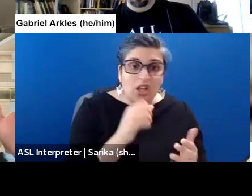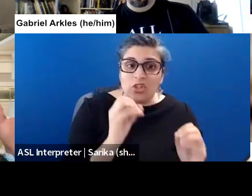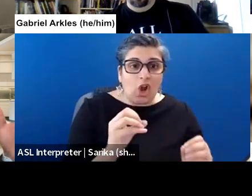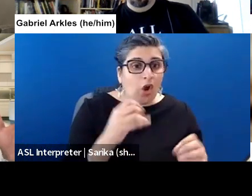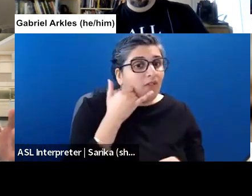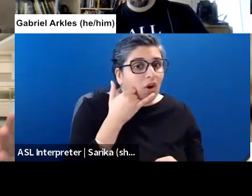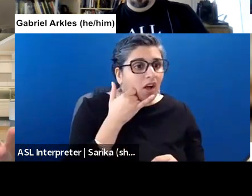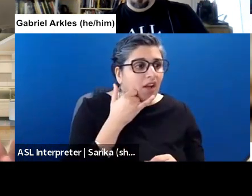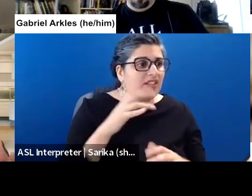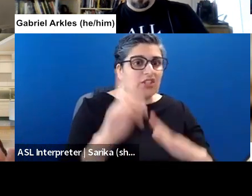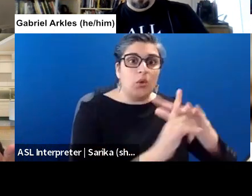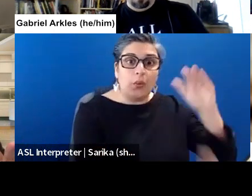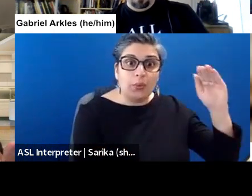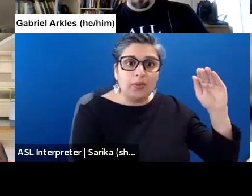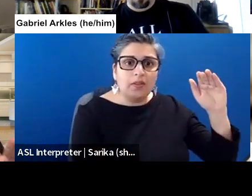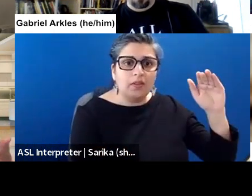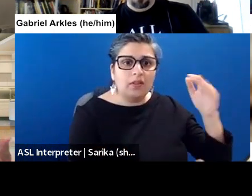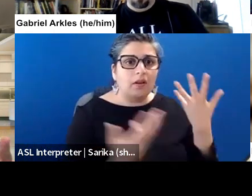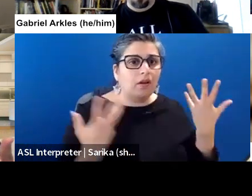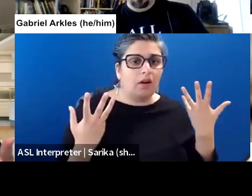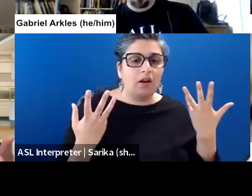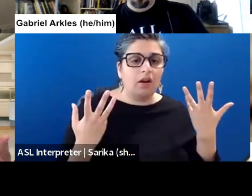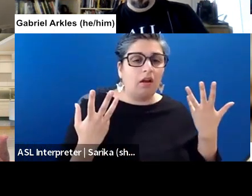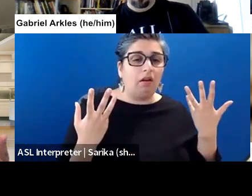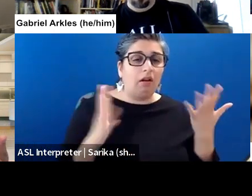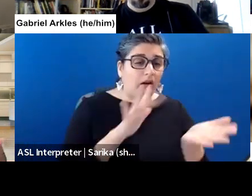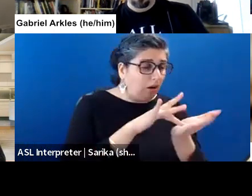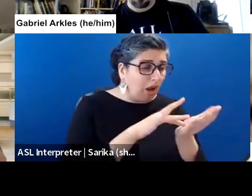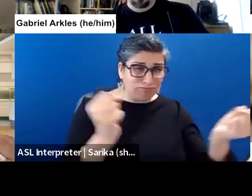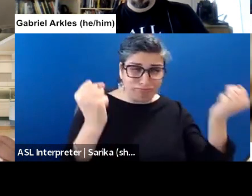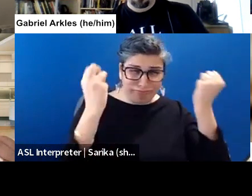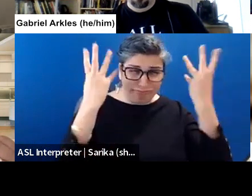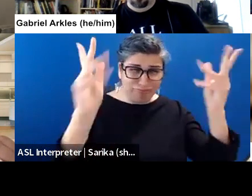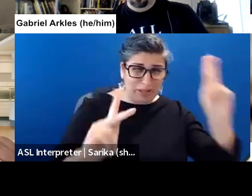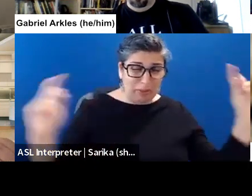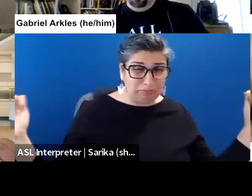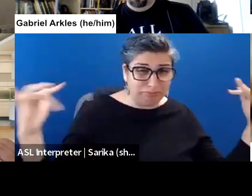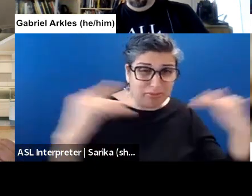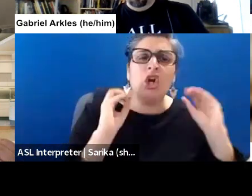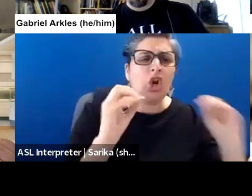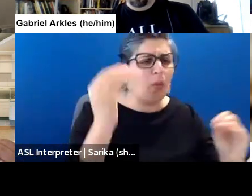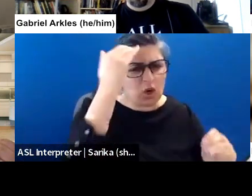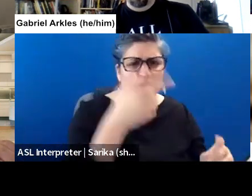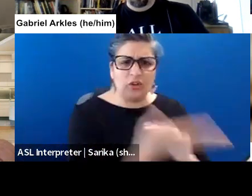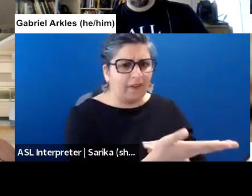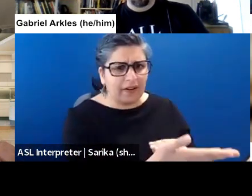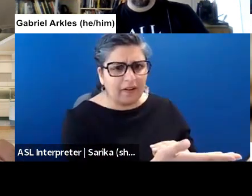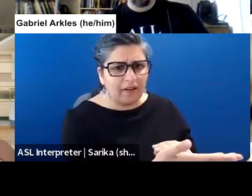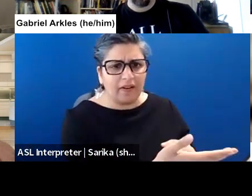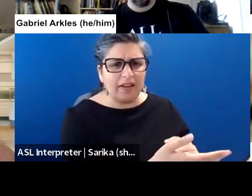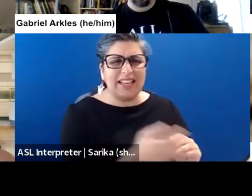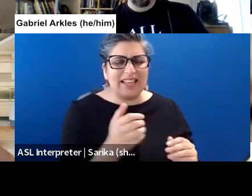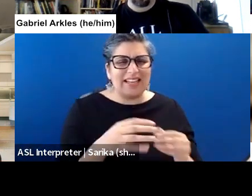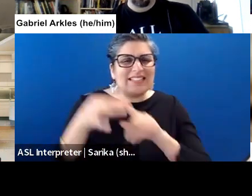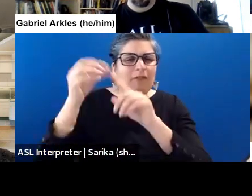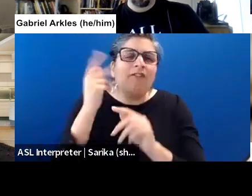middle of thousands of people. No one knows you exist except for those few that come through. And when I got